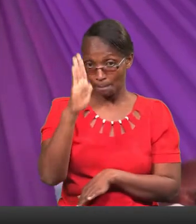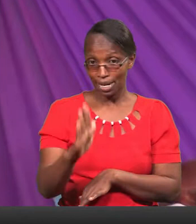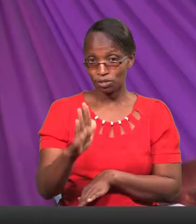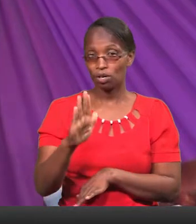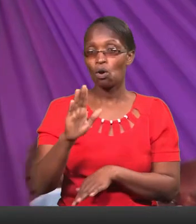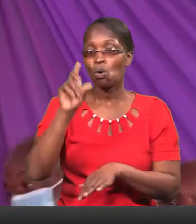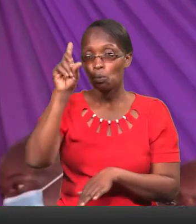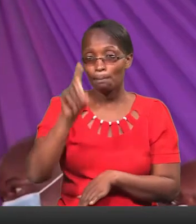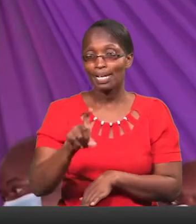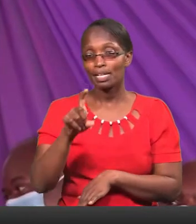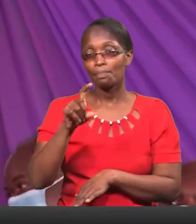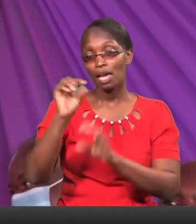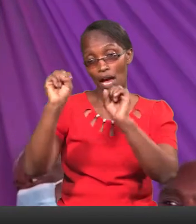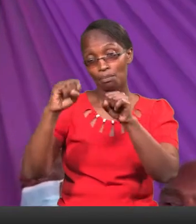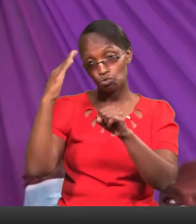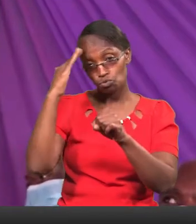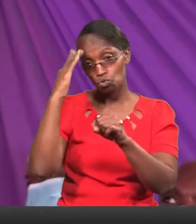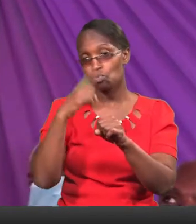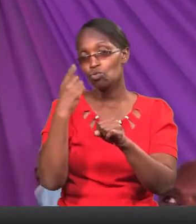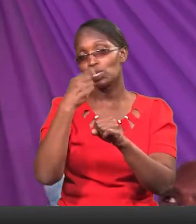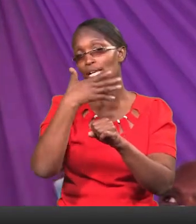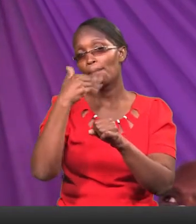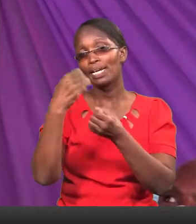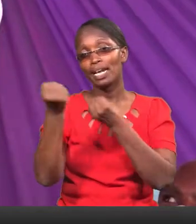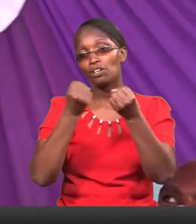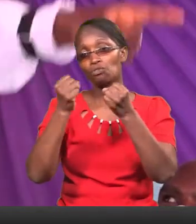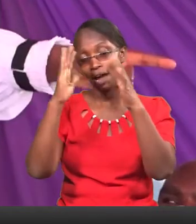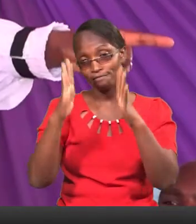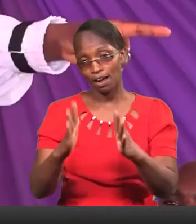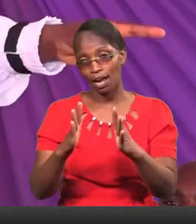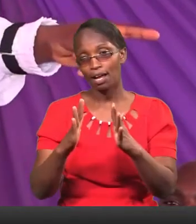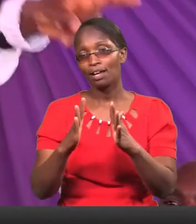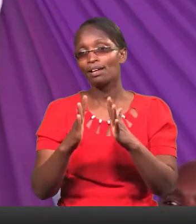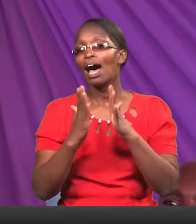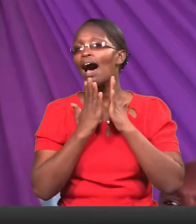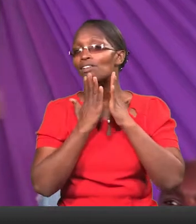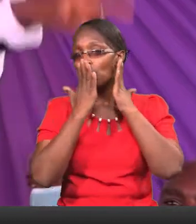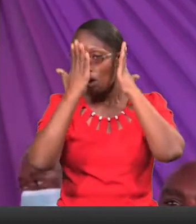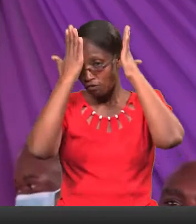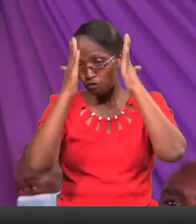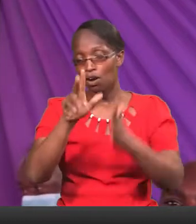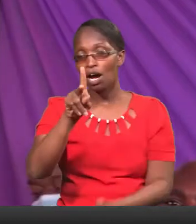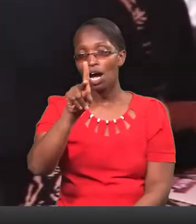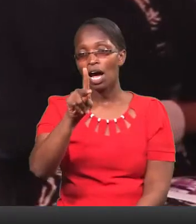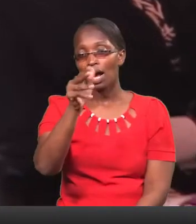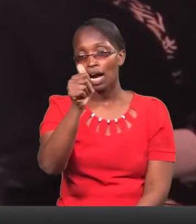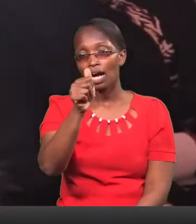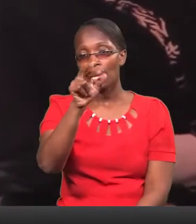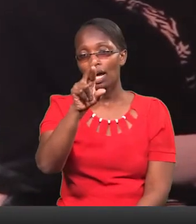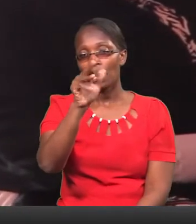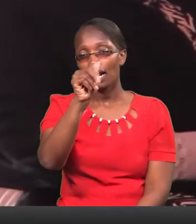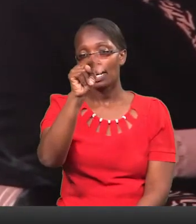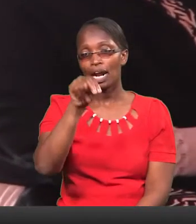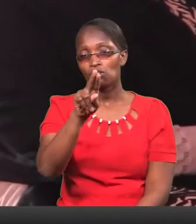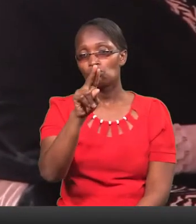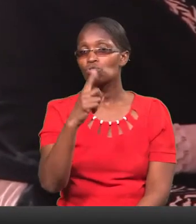Na tukiwa na gari hiyo, tuangalie who is a better driver for this time round. Kulingana na